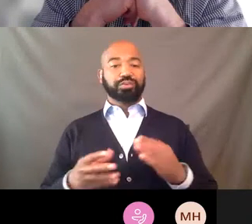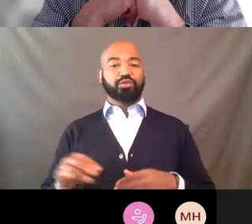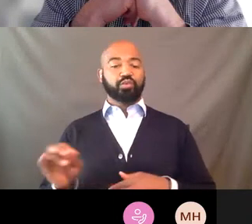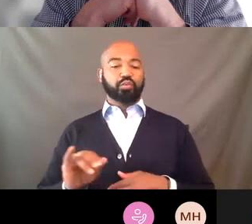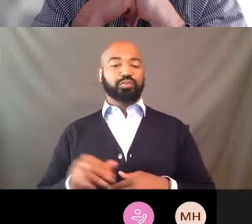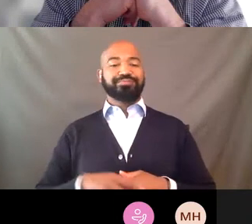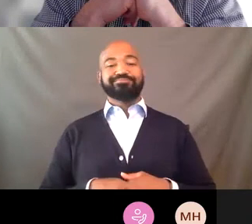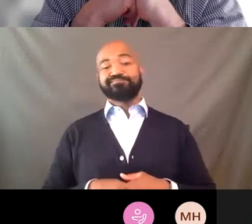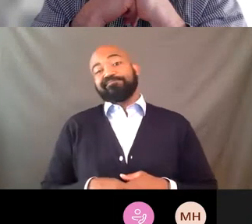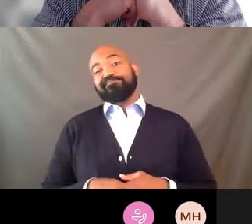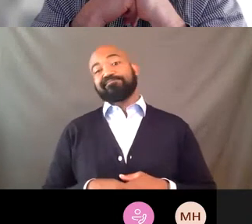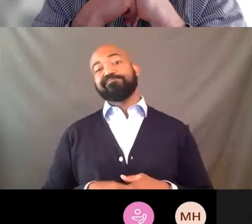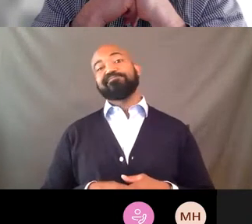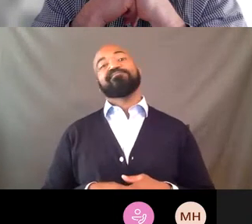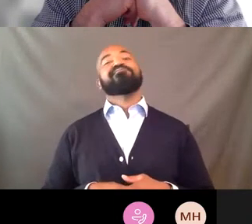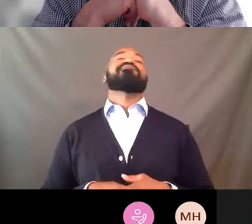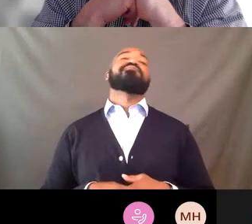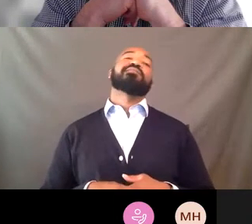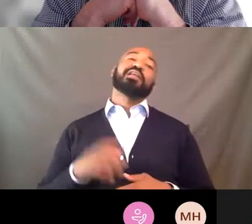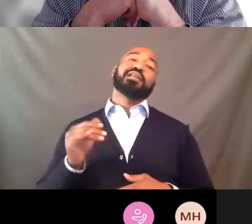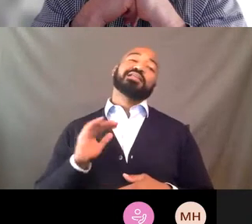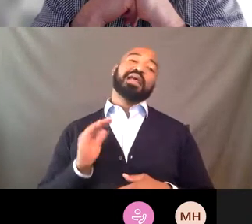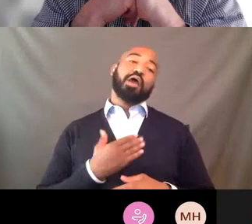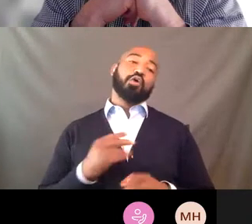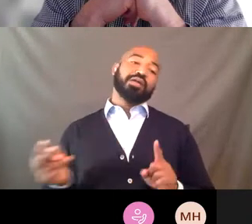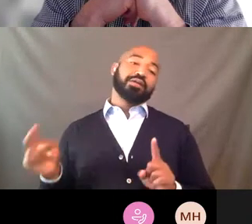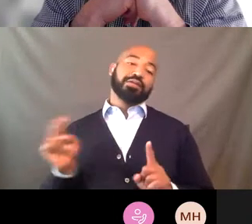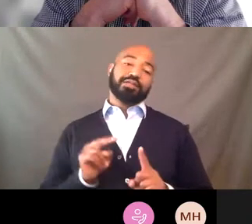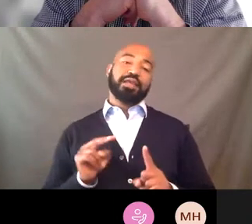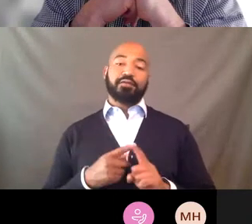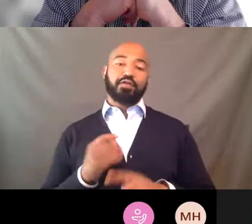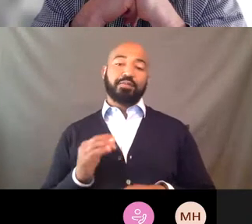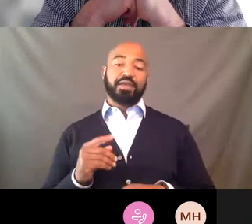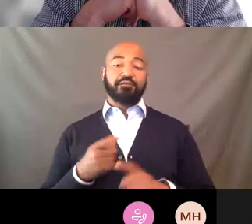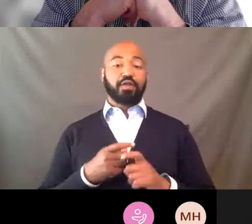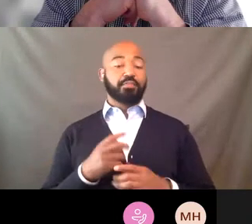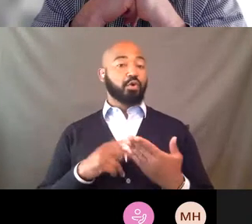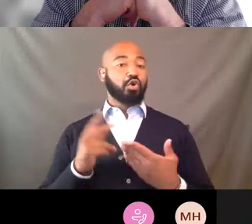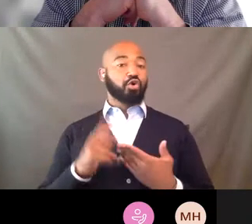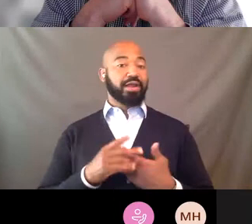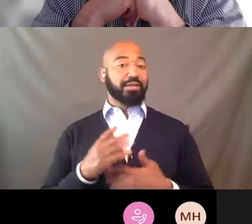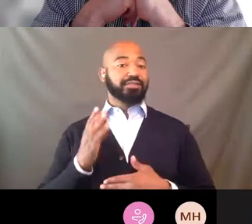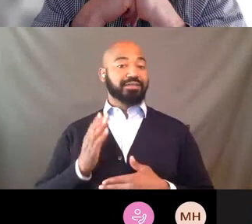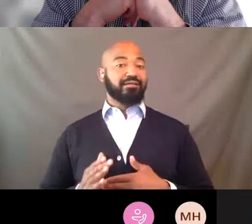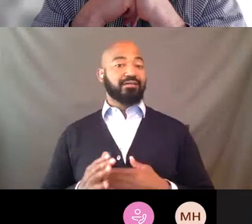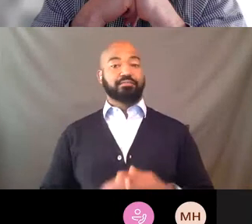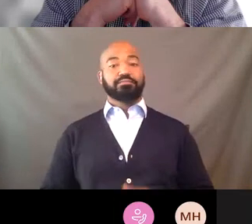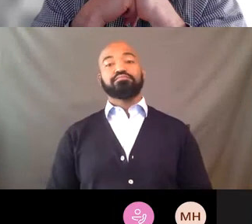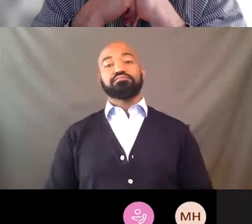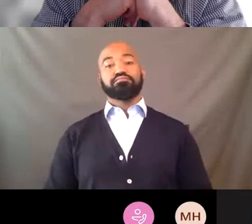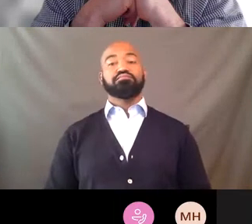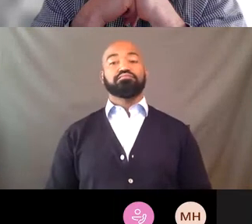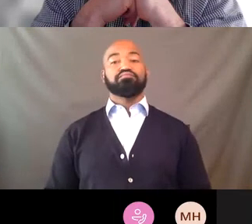yeah, that's our take on it from the programming side.